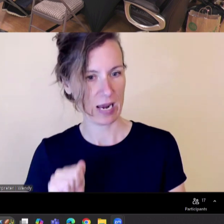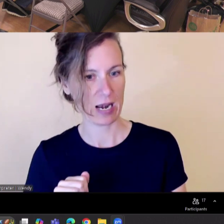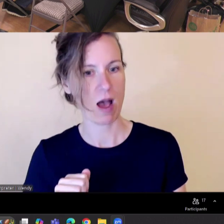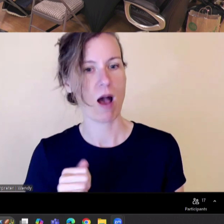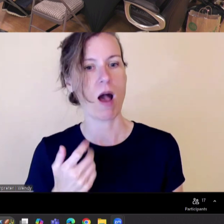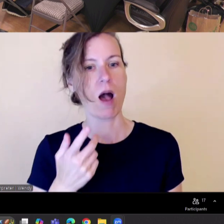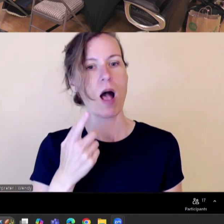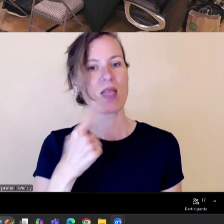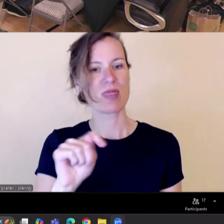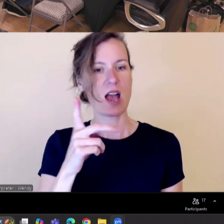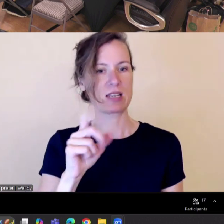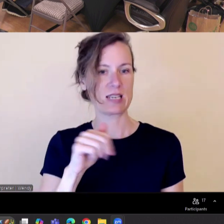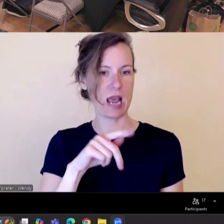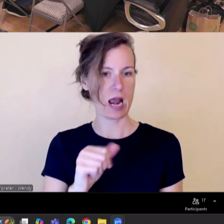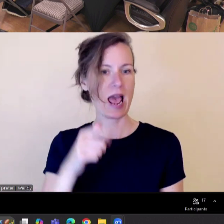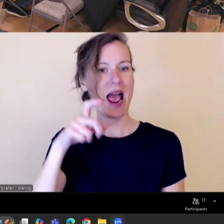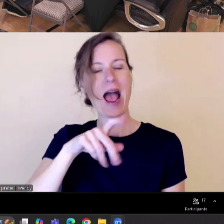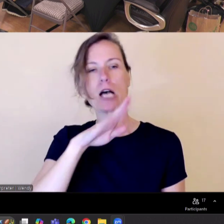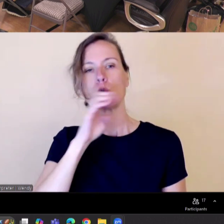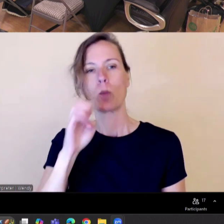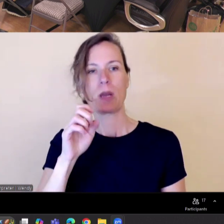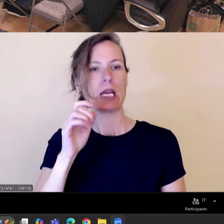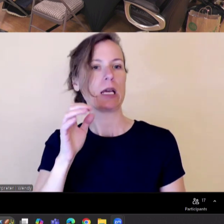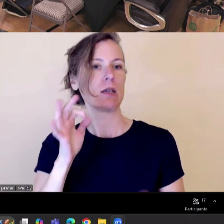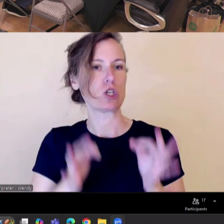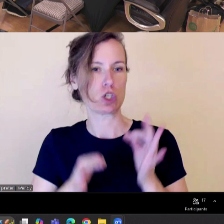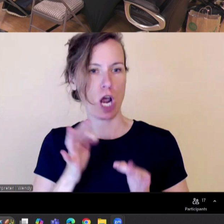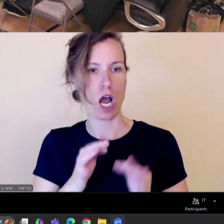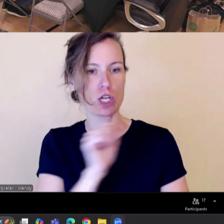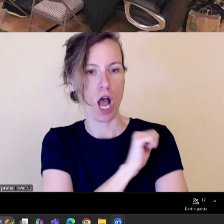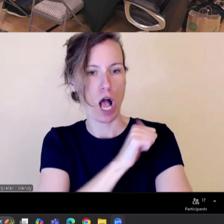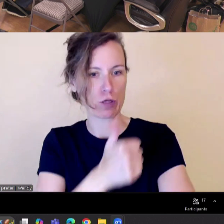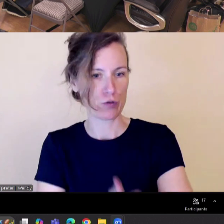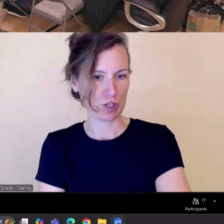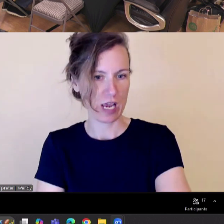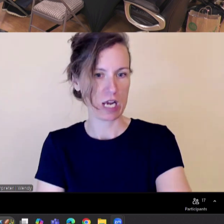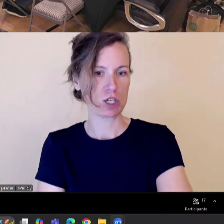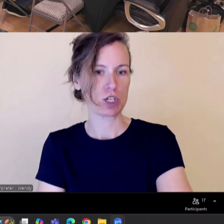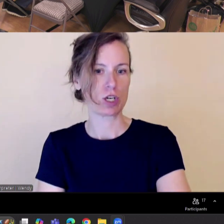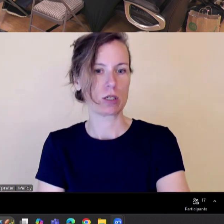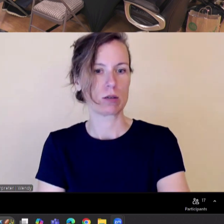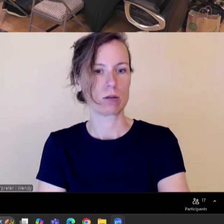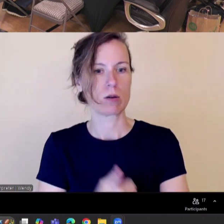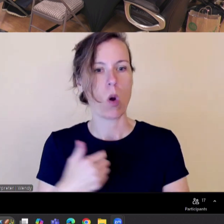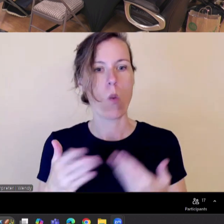whomever. So, but we own, the town owns the data, not the company.